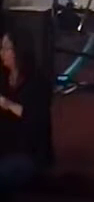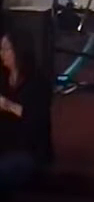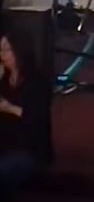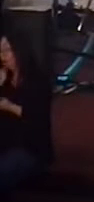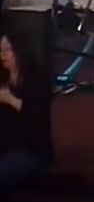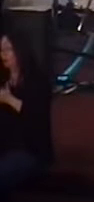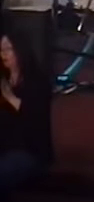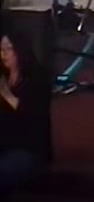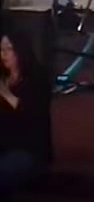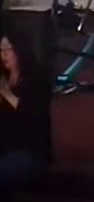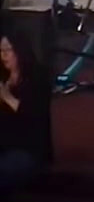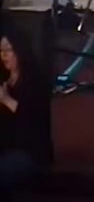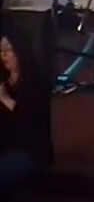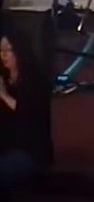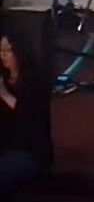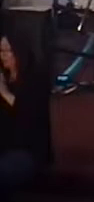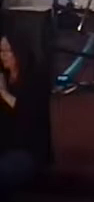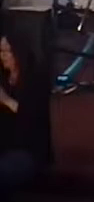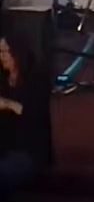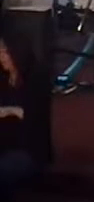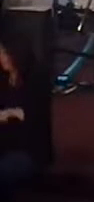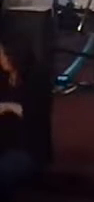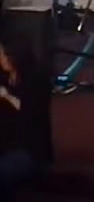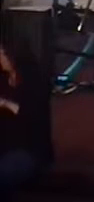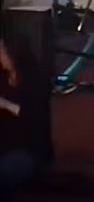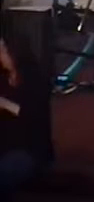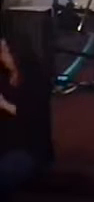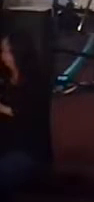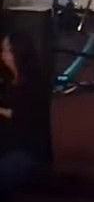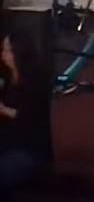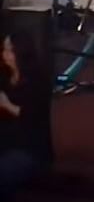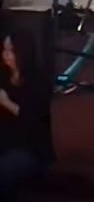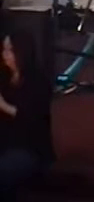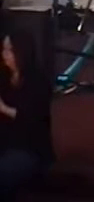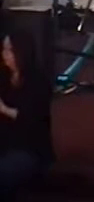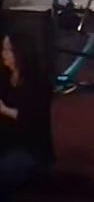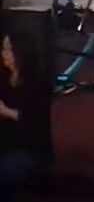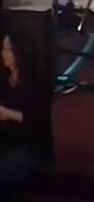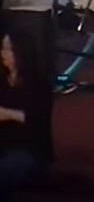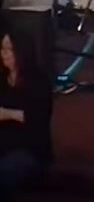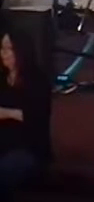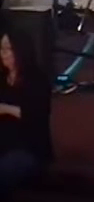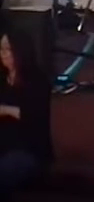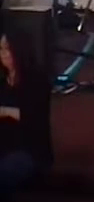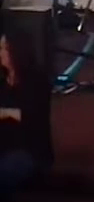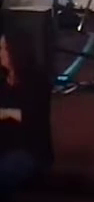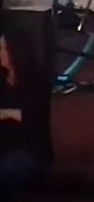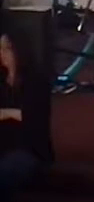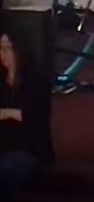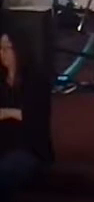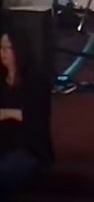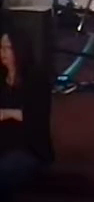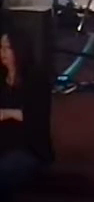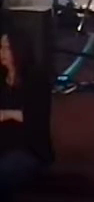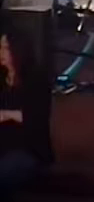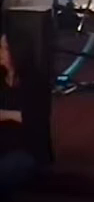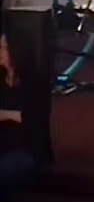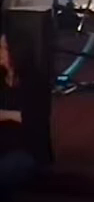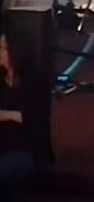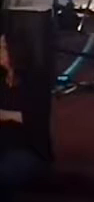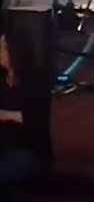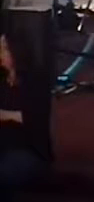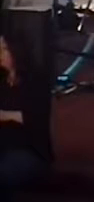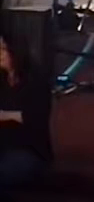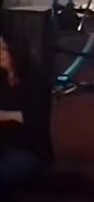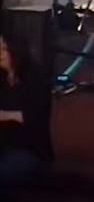rule for how you should communicate to the people around you. Notice Paul didn't say, speak your opinion. Notice Paul didn't say, speak